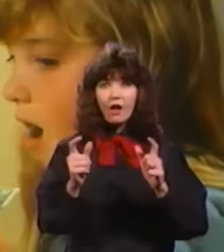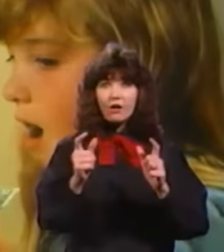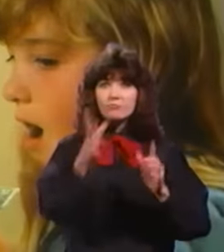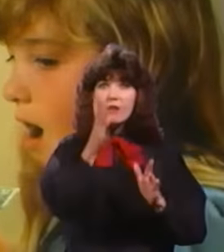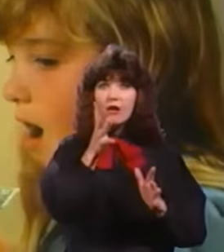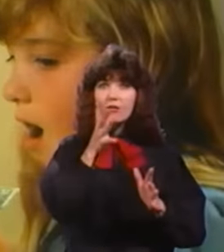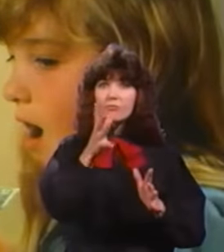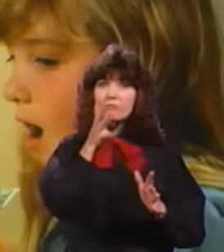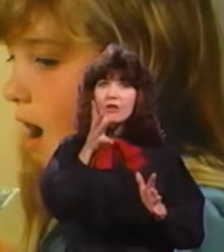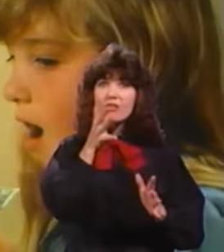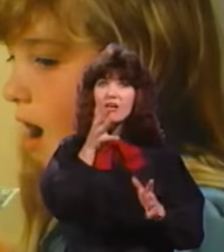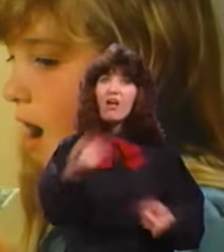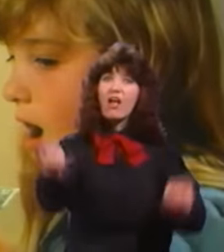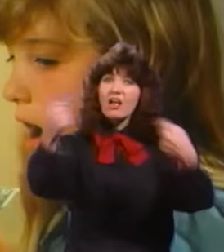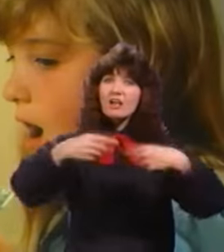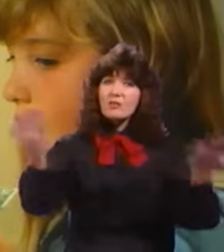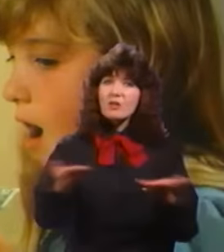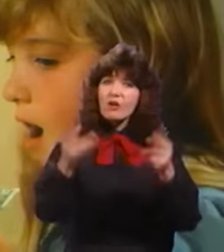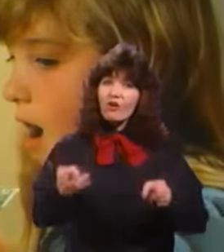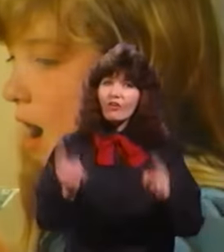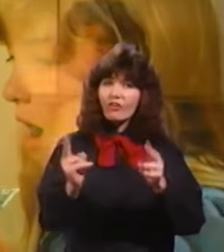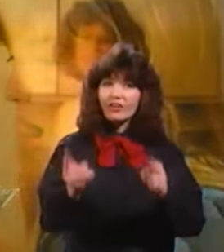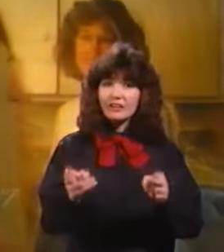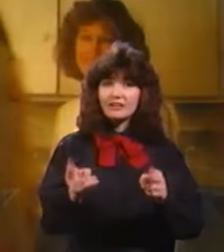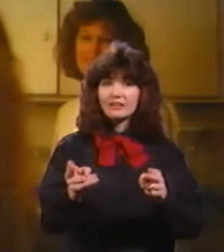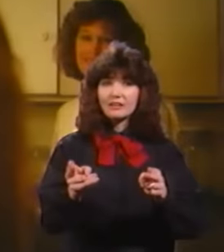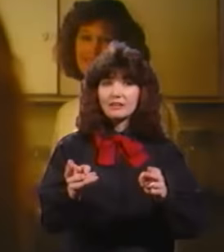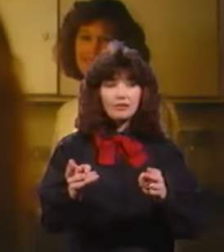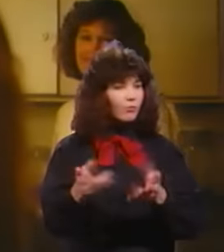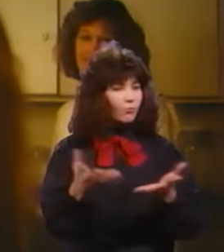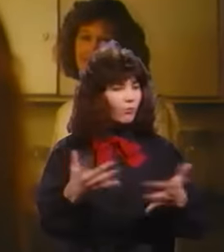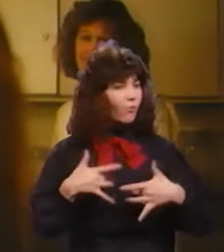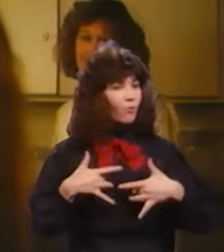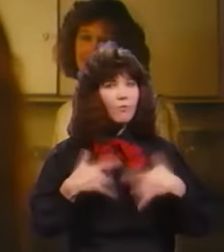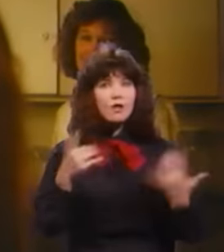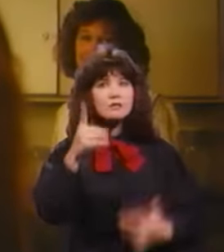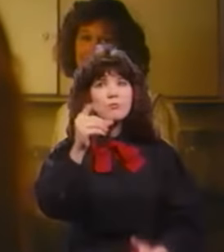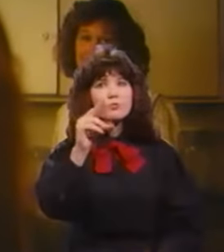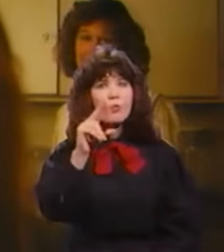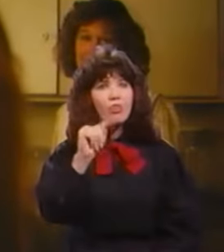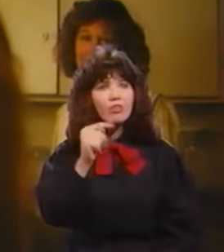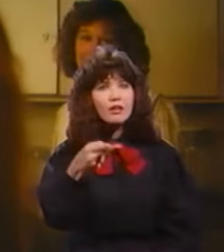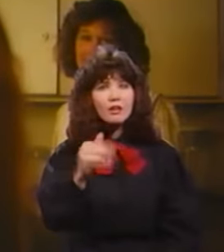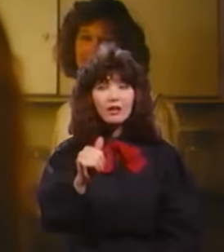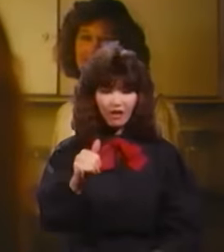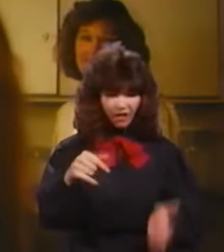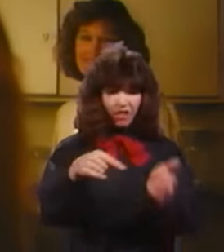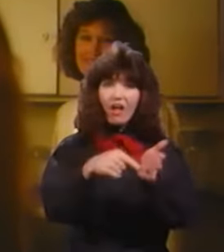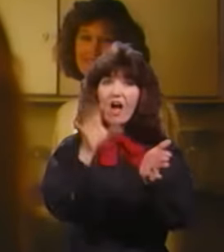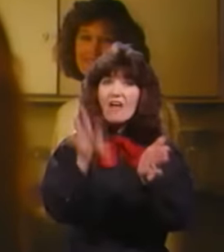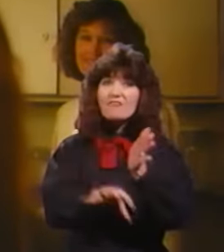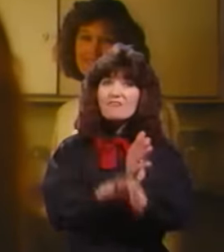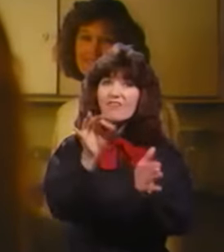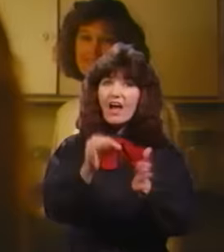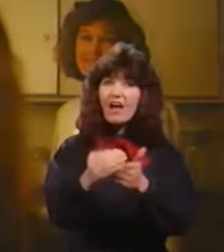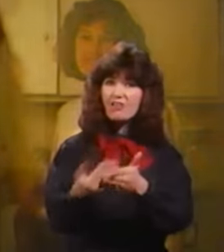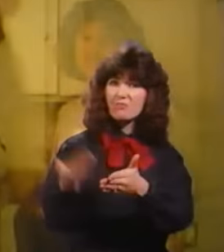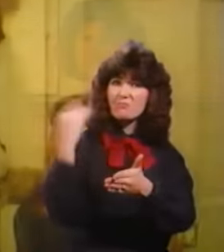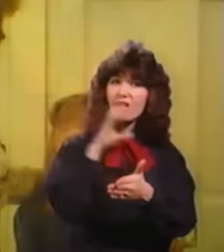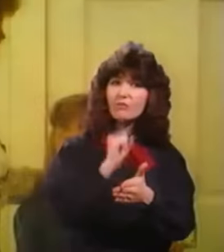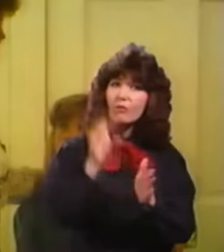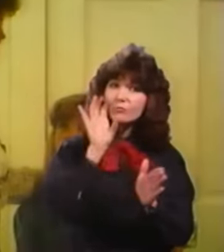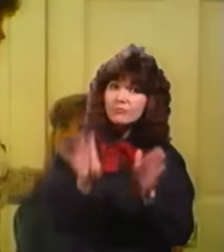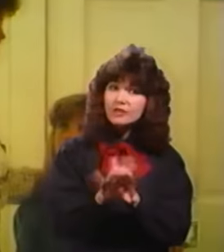Mother! Mother! Come here quick! What is it, Dorothy? Look what I found in the back of this old pitcher.